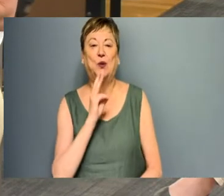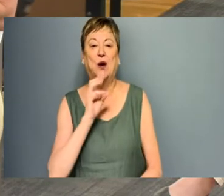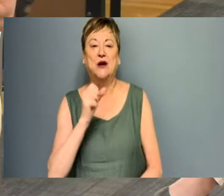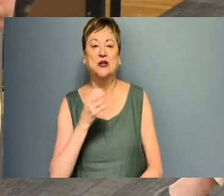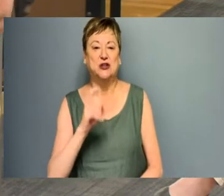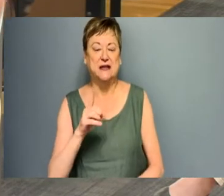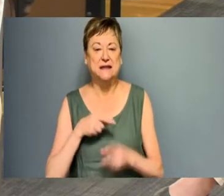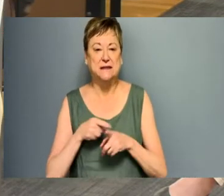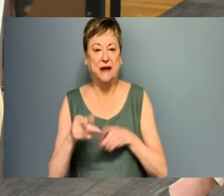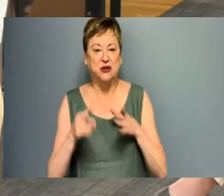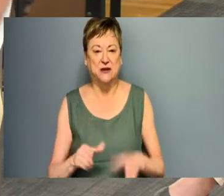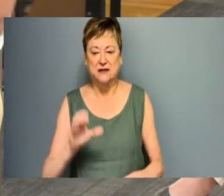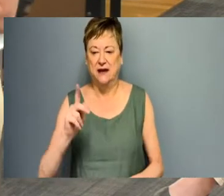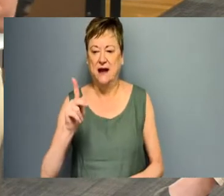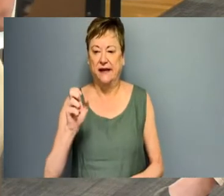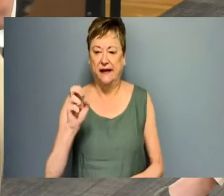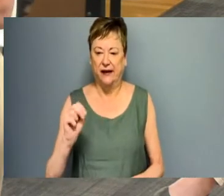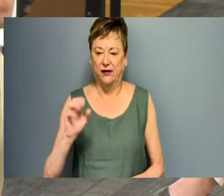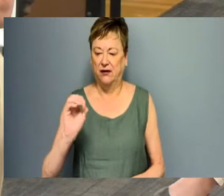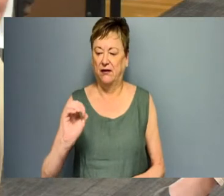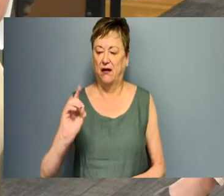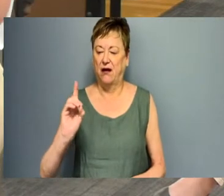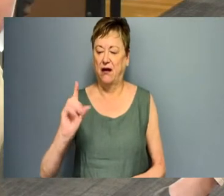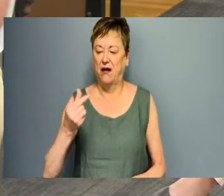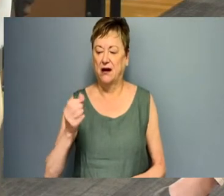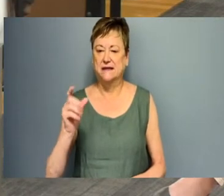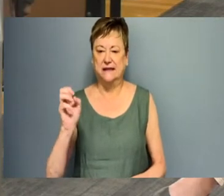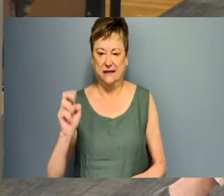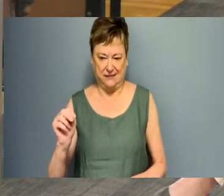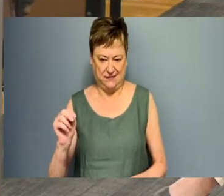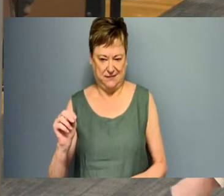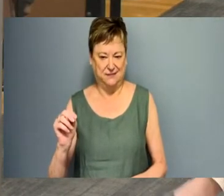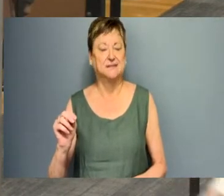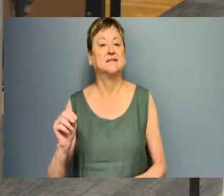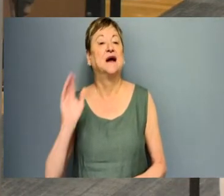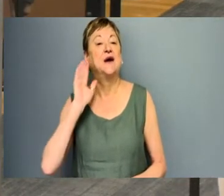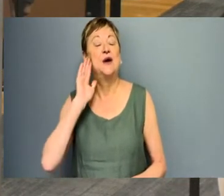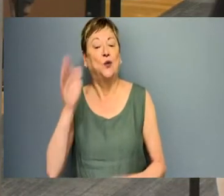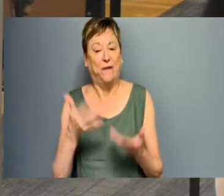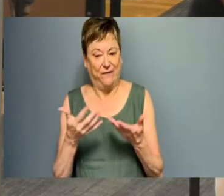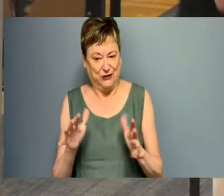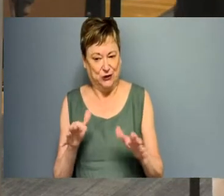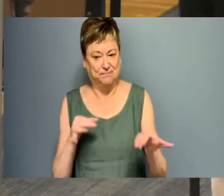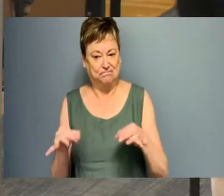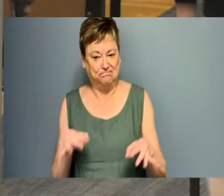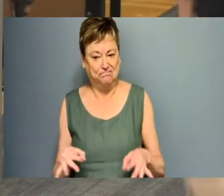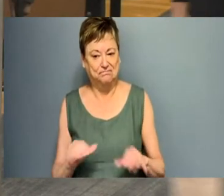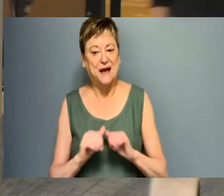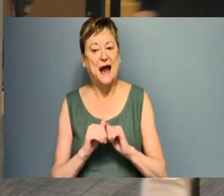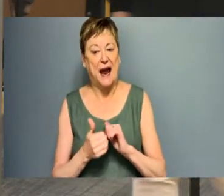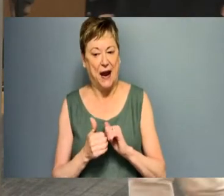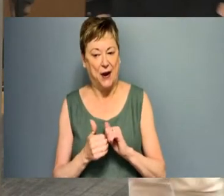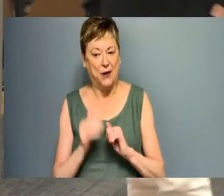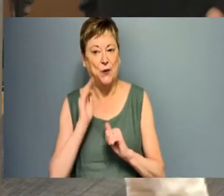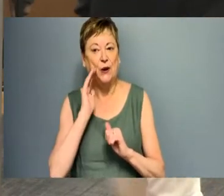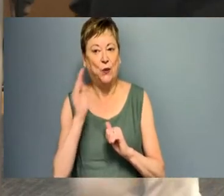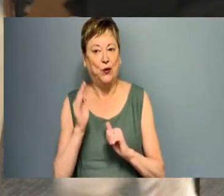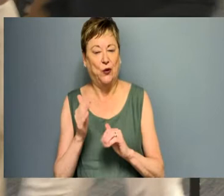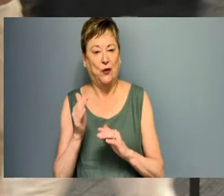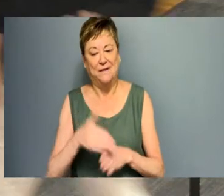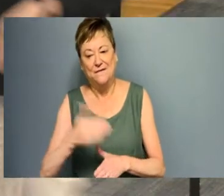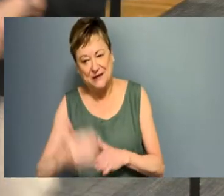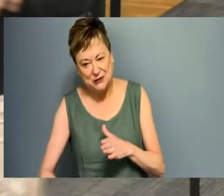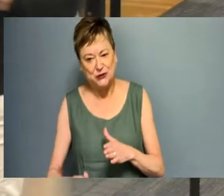Karen Ogden, who is going to be the future of this project. And she's going to finish up with how we're going to get to the end.